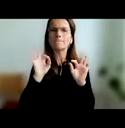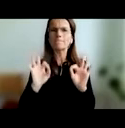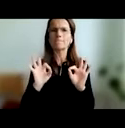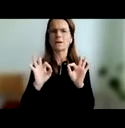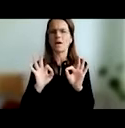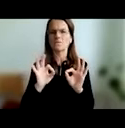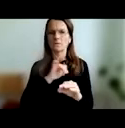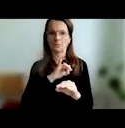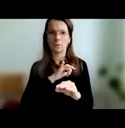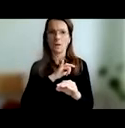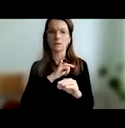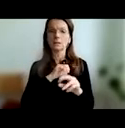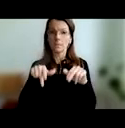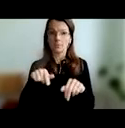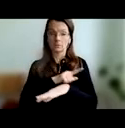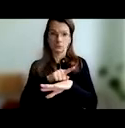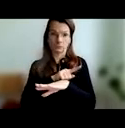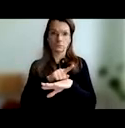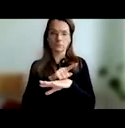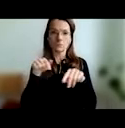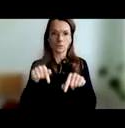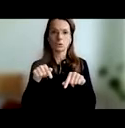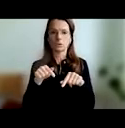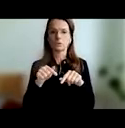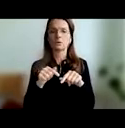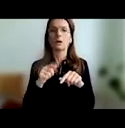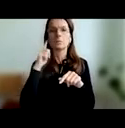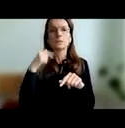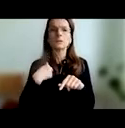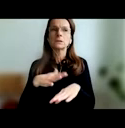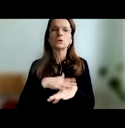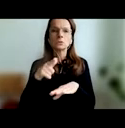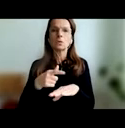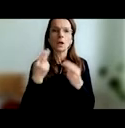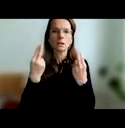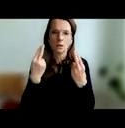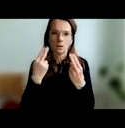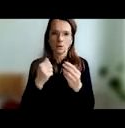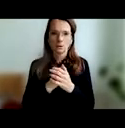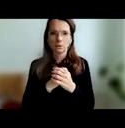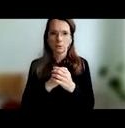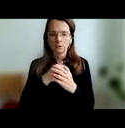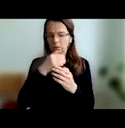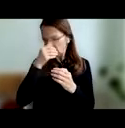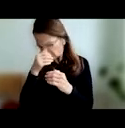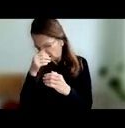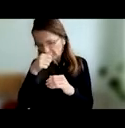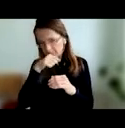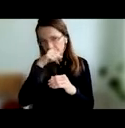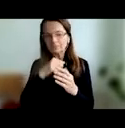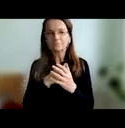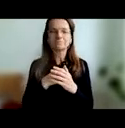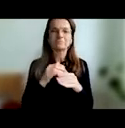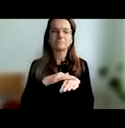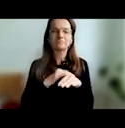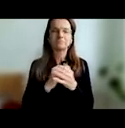to So get realmi informati relevant organi ciasu information. ie So mesi information clucine in e real decimo time is clucine